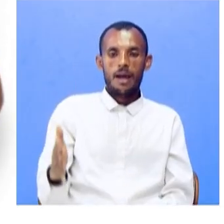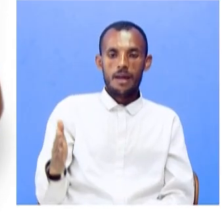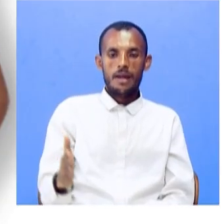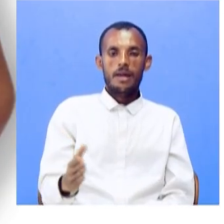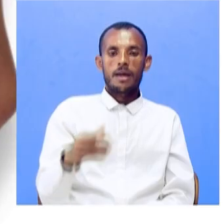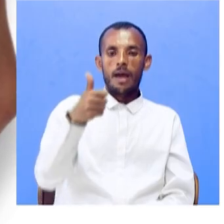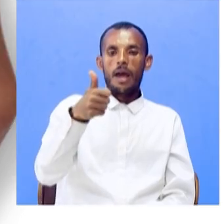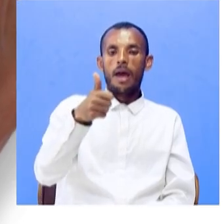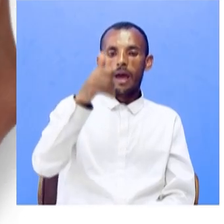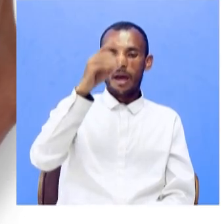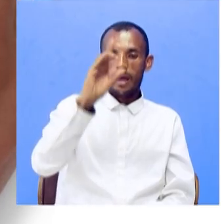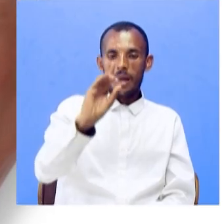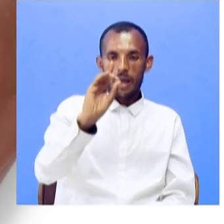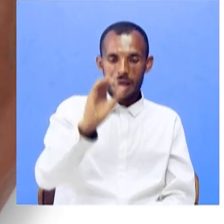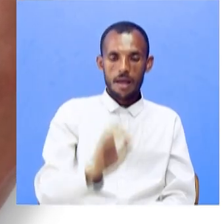AD